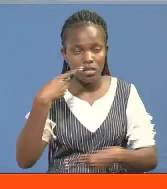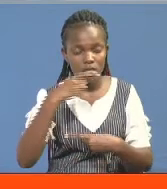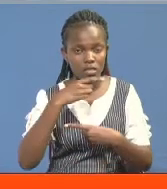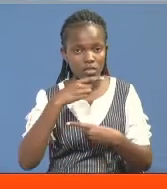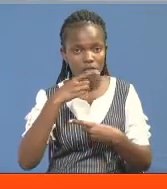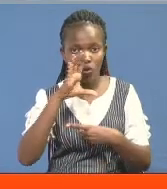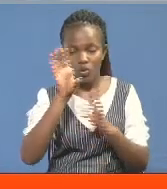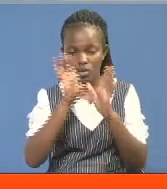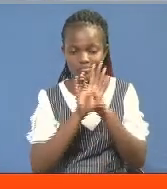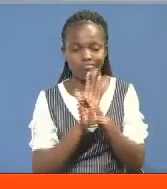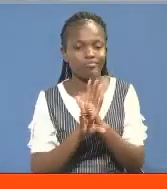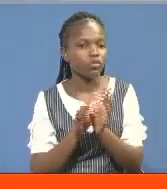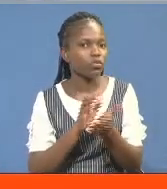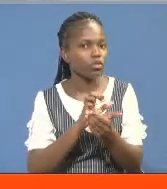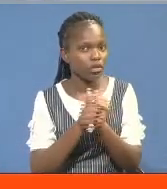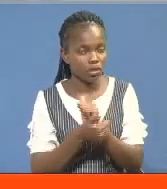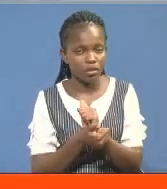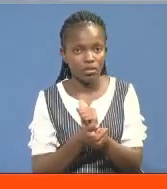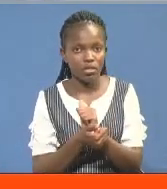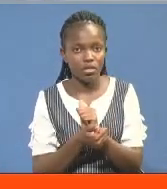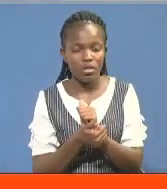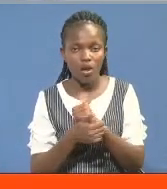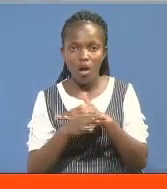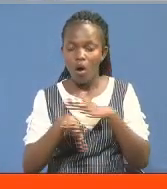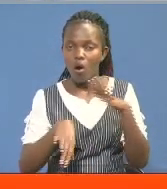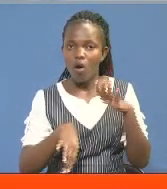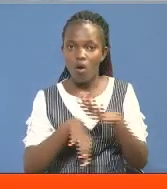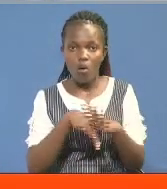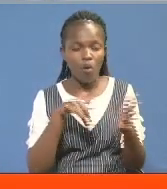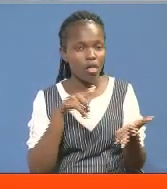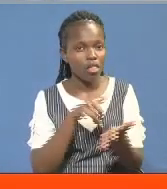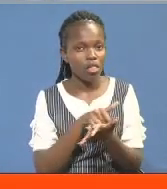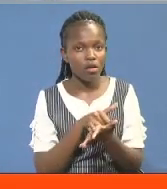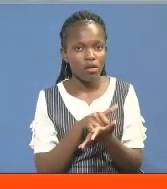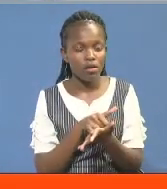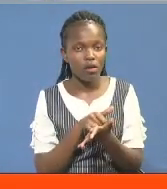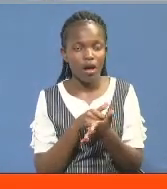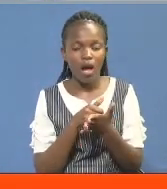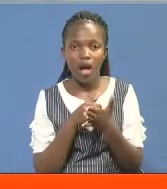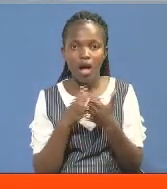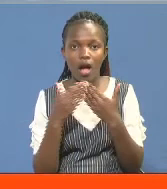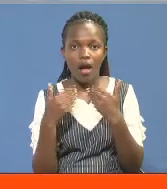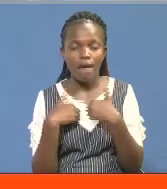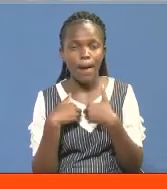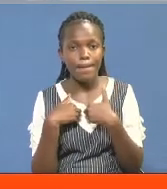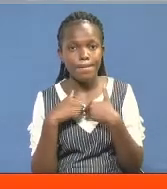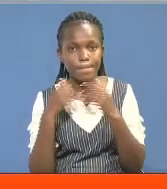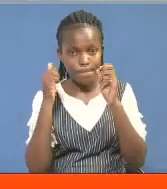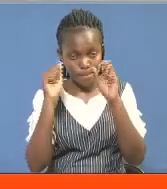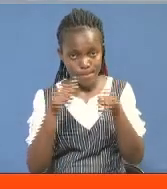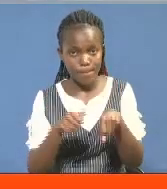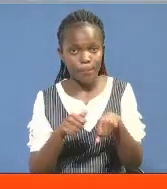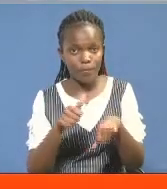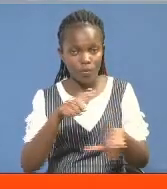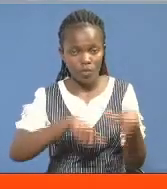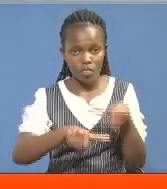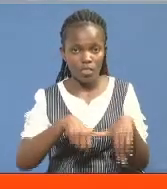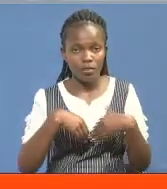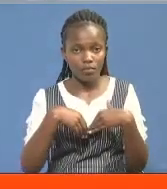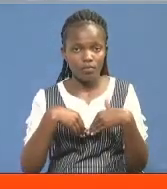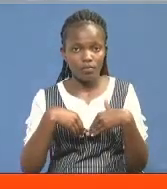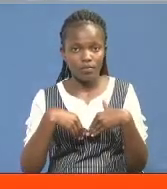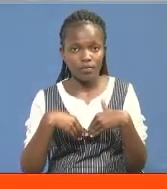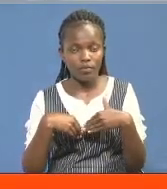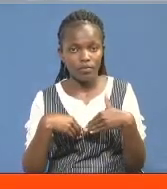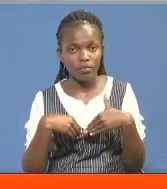their constitution. But in all those circumstances, we had an enabling act that would give guidelines on